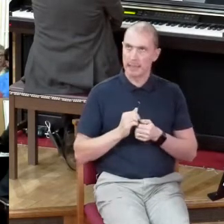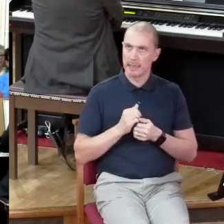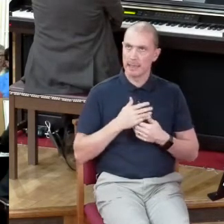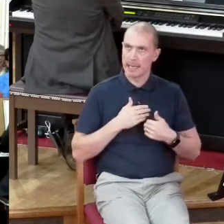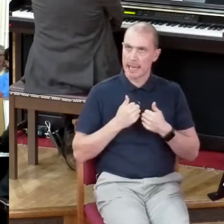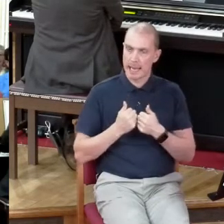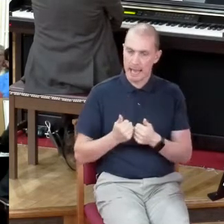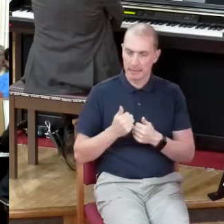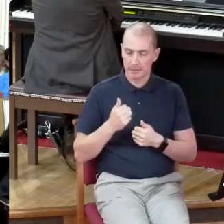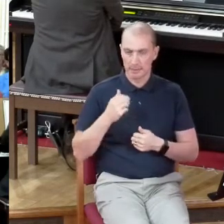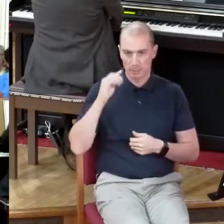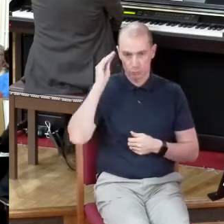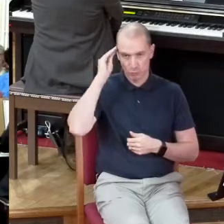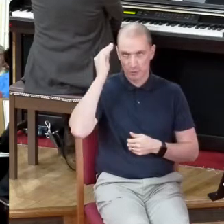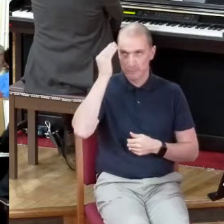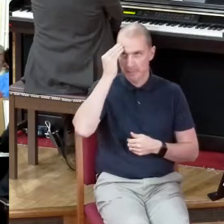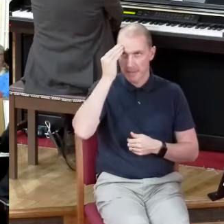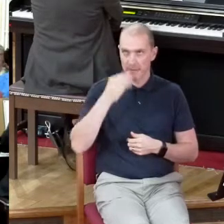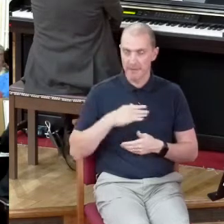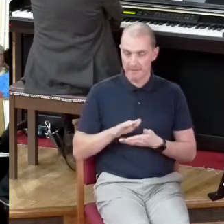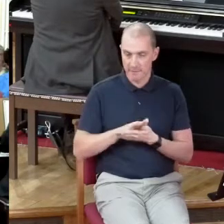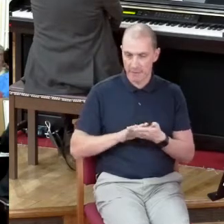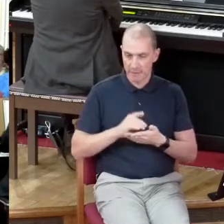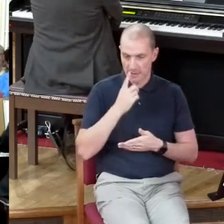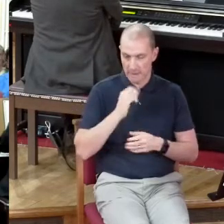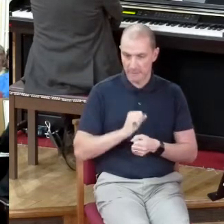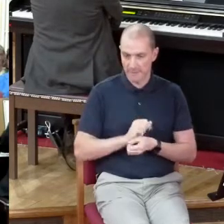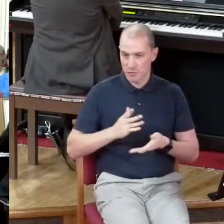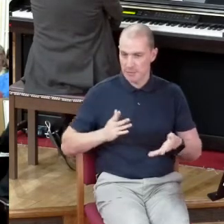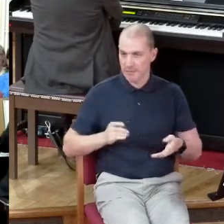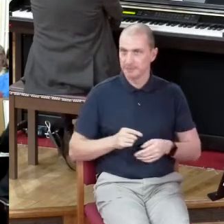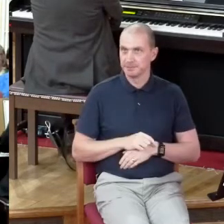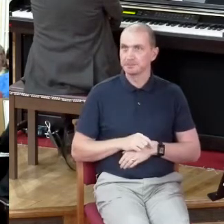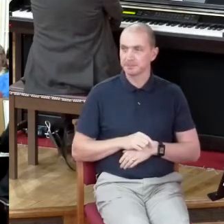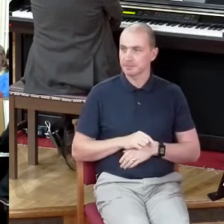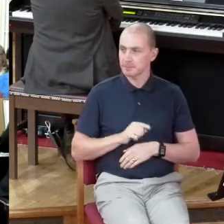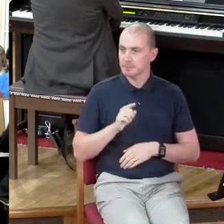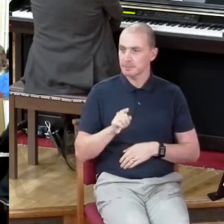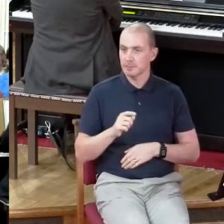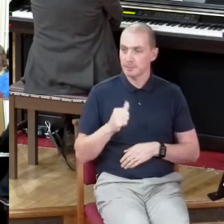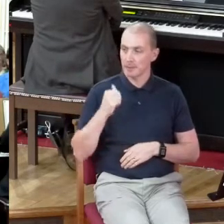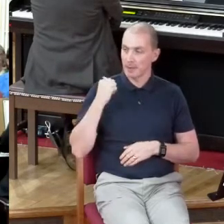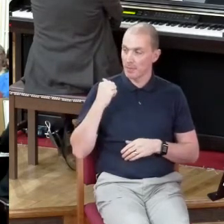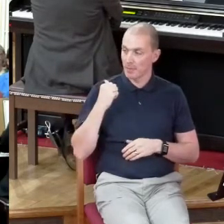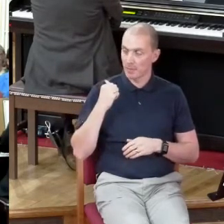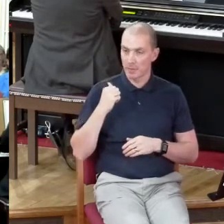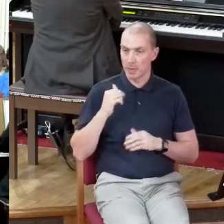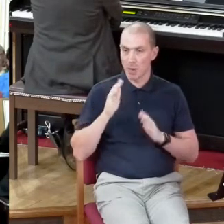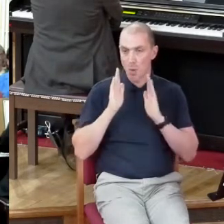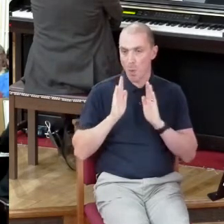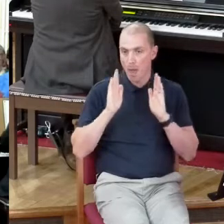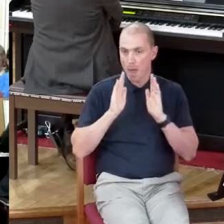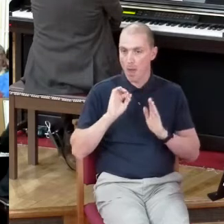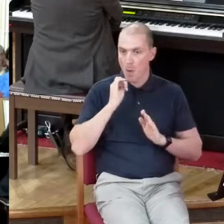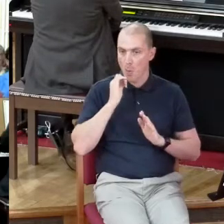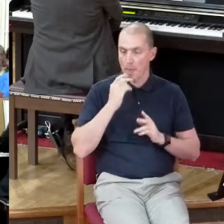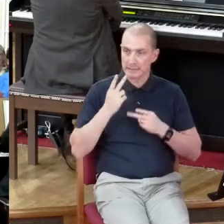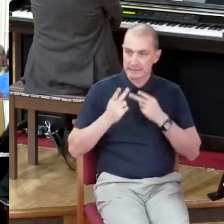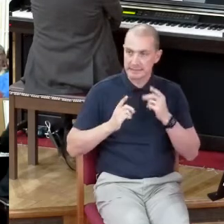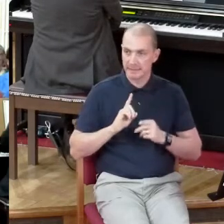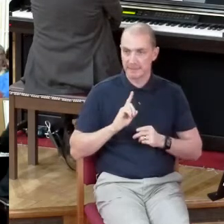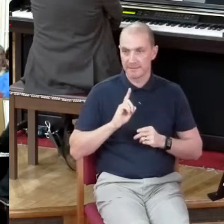only three verses, and that's how long a verse is. Now, the choir are going to sing it first. They're going to sing through the first verse. Then when